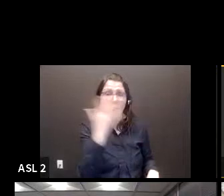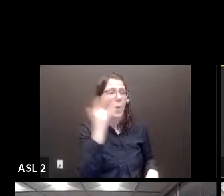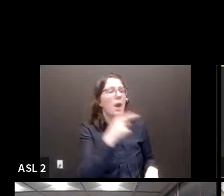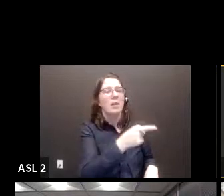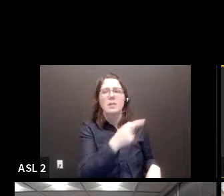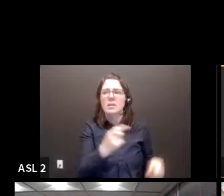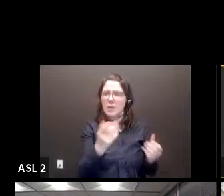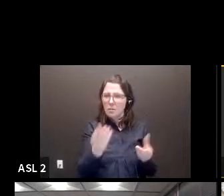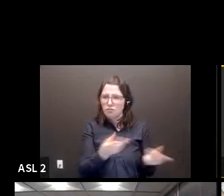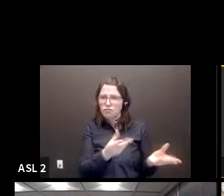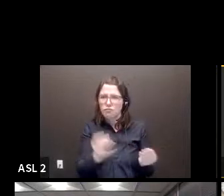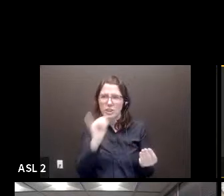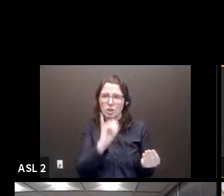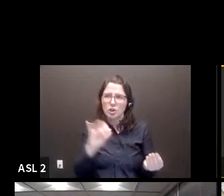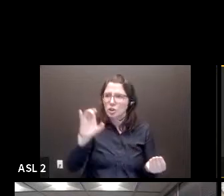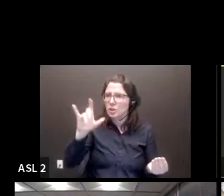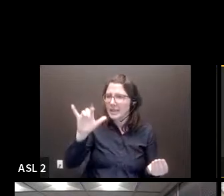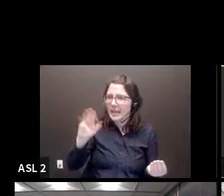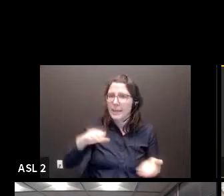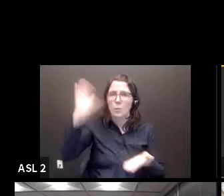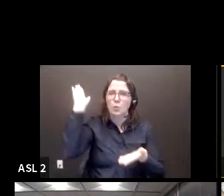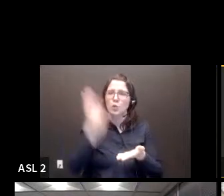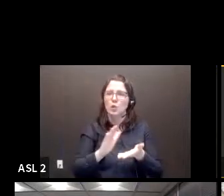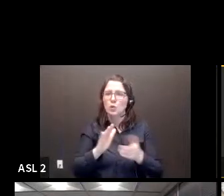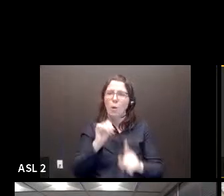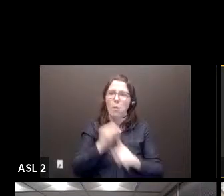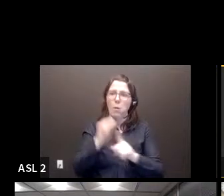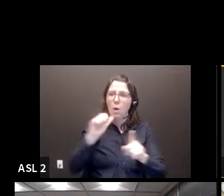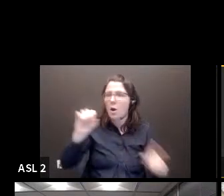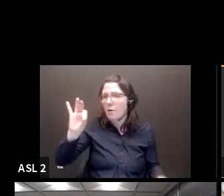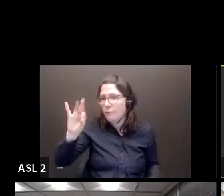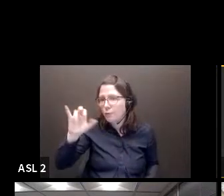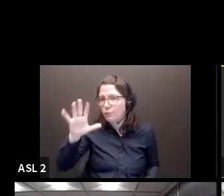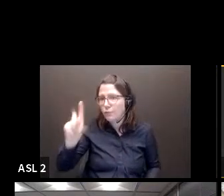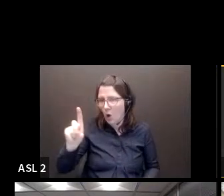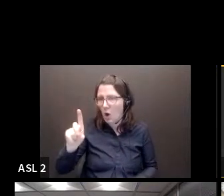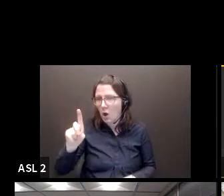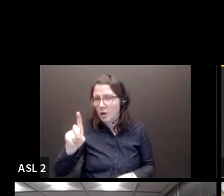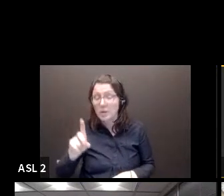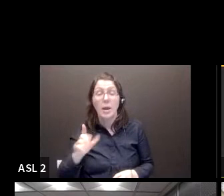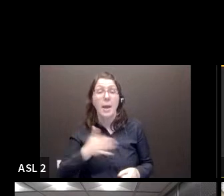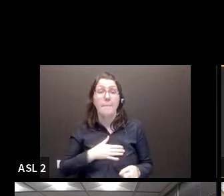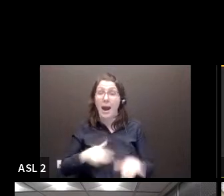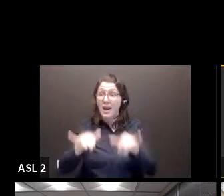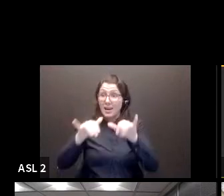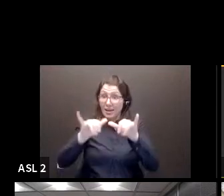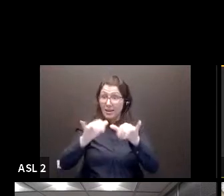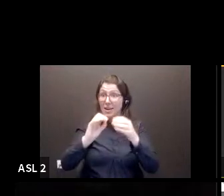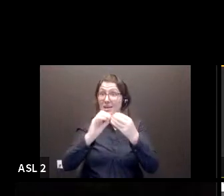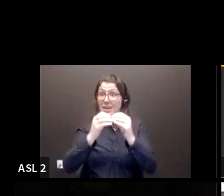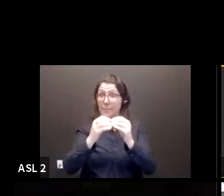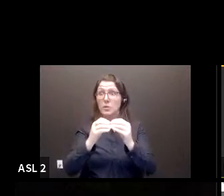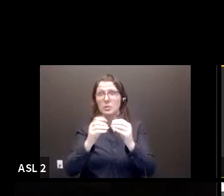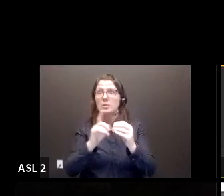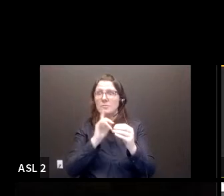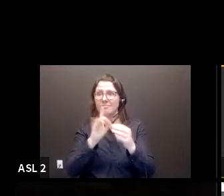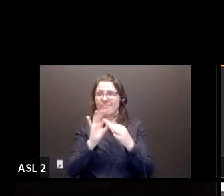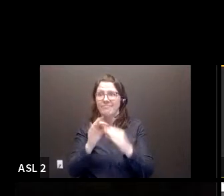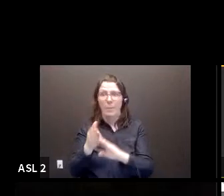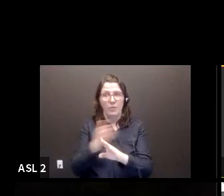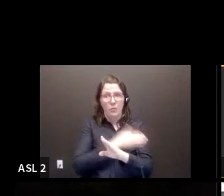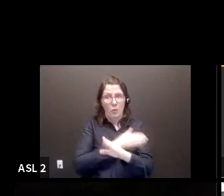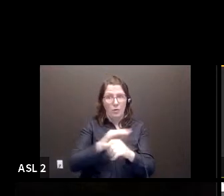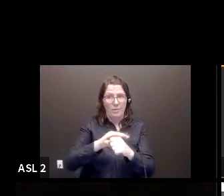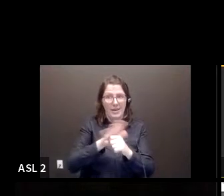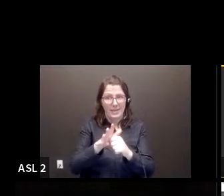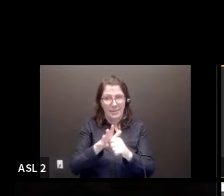fraudulent claims so you know all my numbers were sort of pre-pandemic i know superintendent bernier sort of